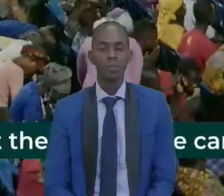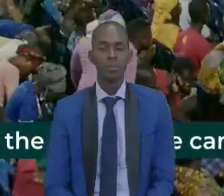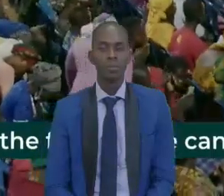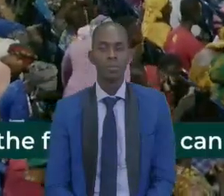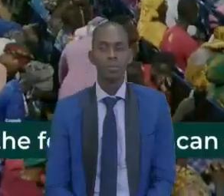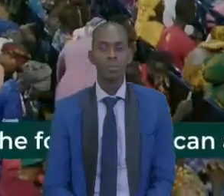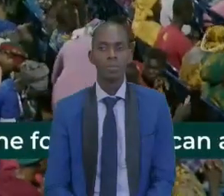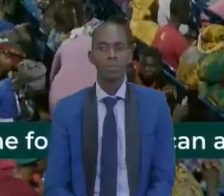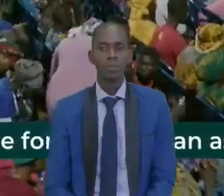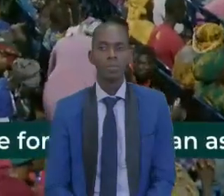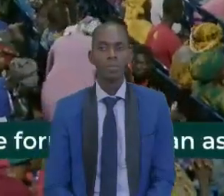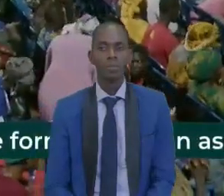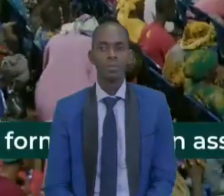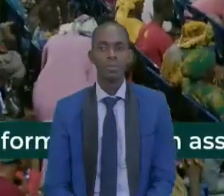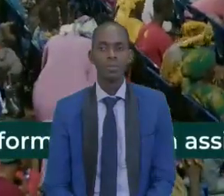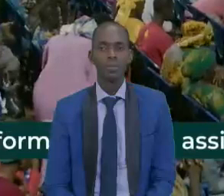Dans le royaume de Dieu.